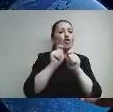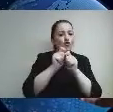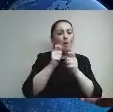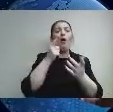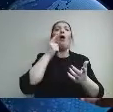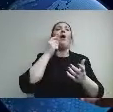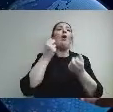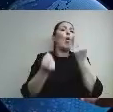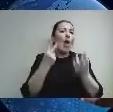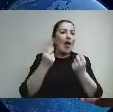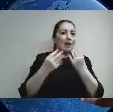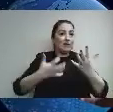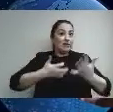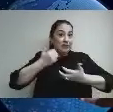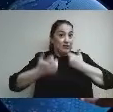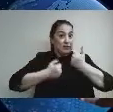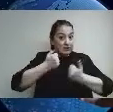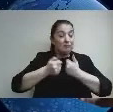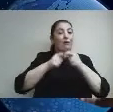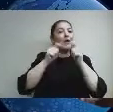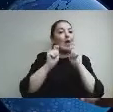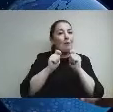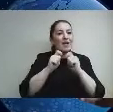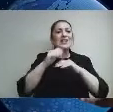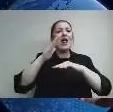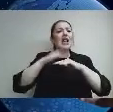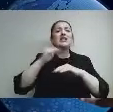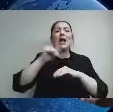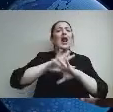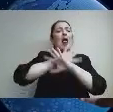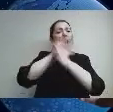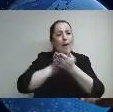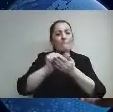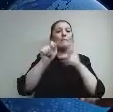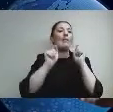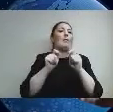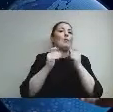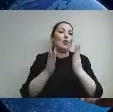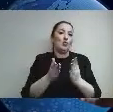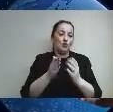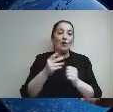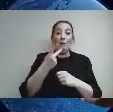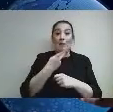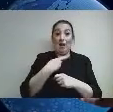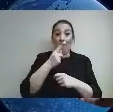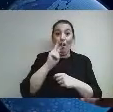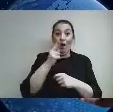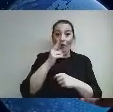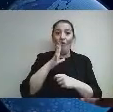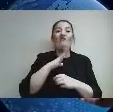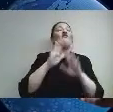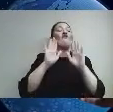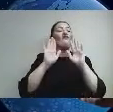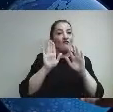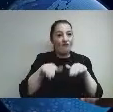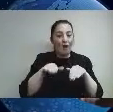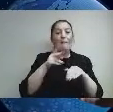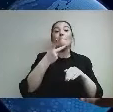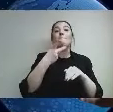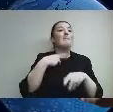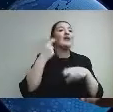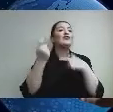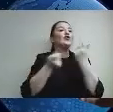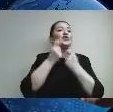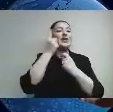your best, you can bring about many accomplishments. When I started, for example, my first